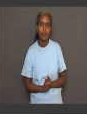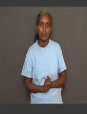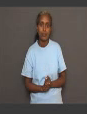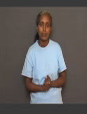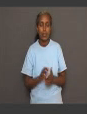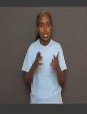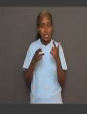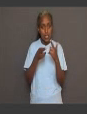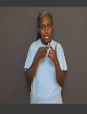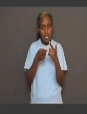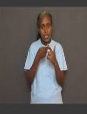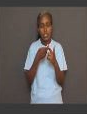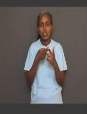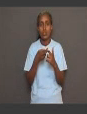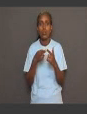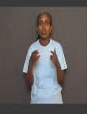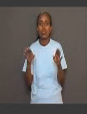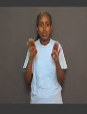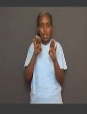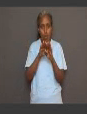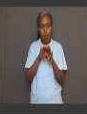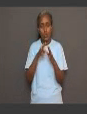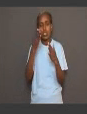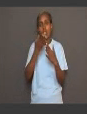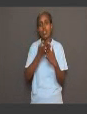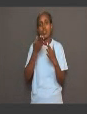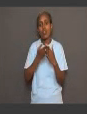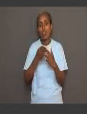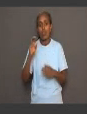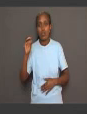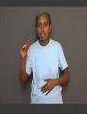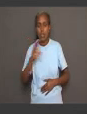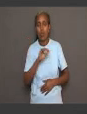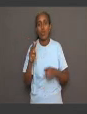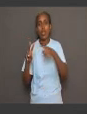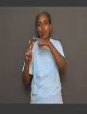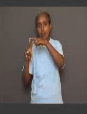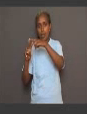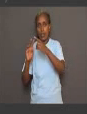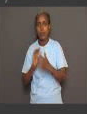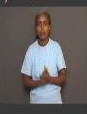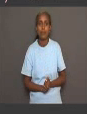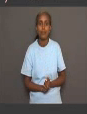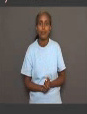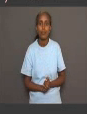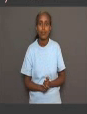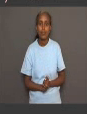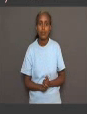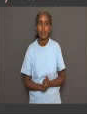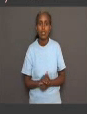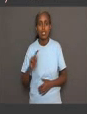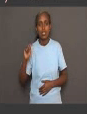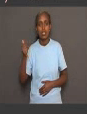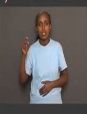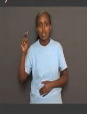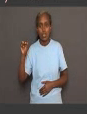The range is the closed interval of 0 and pi. The tangent